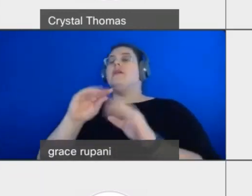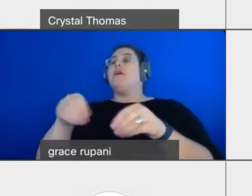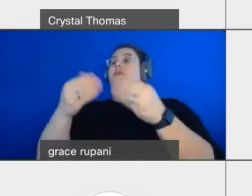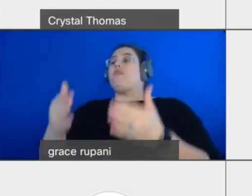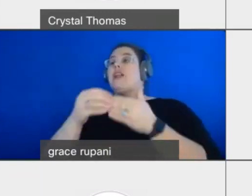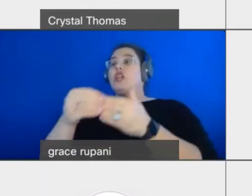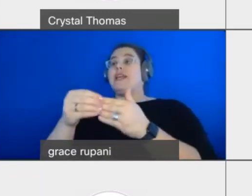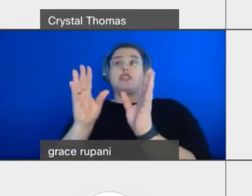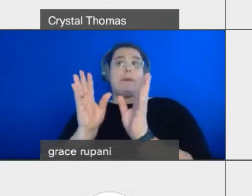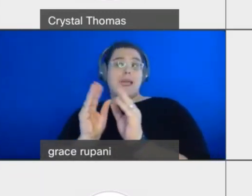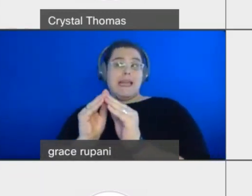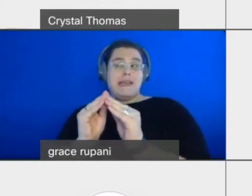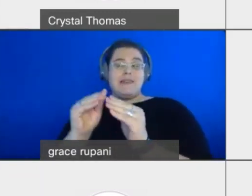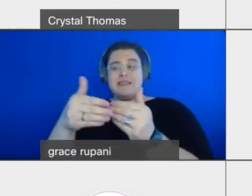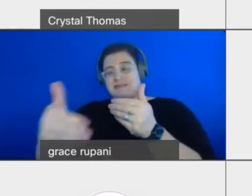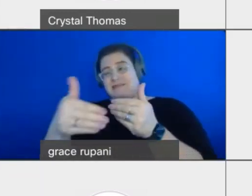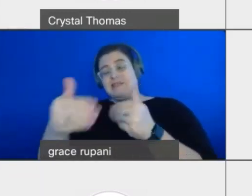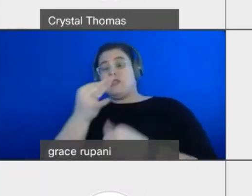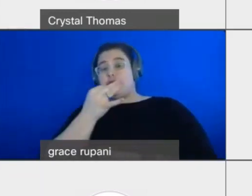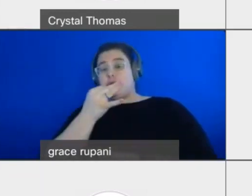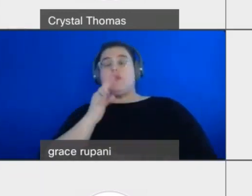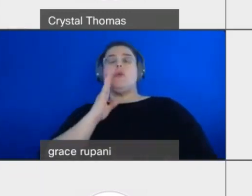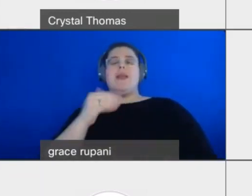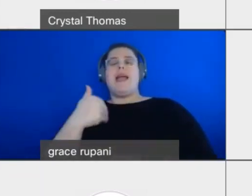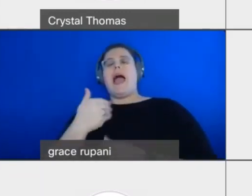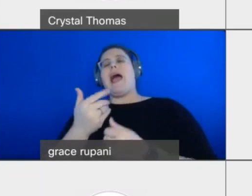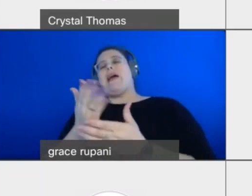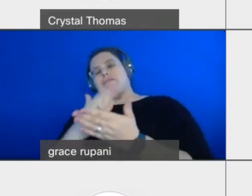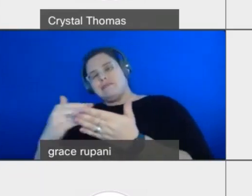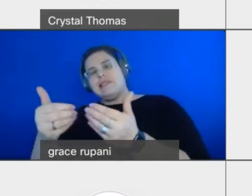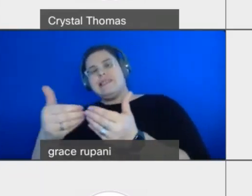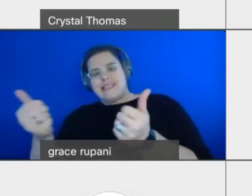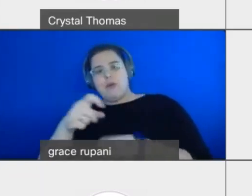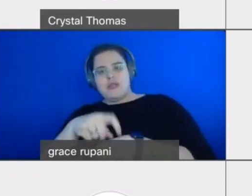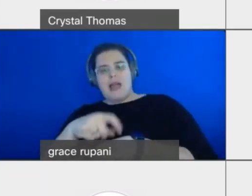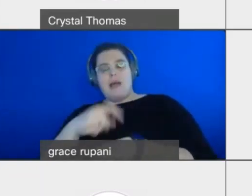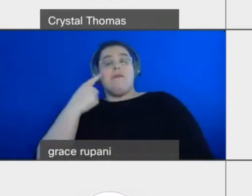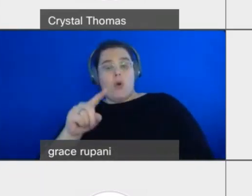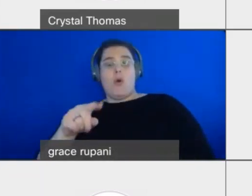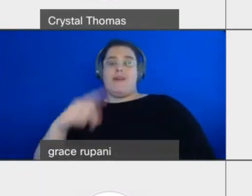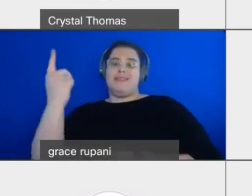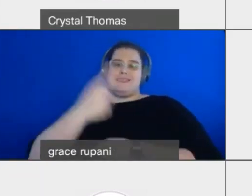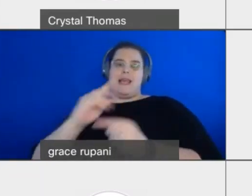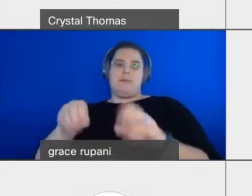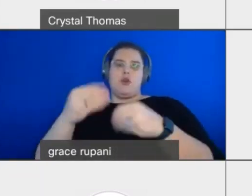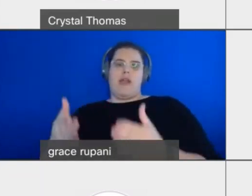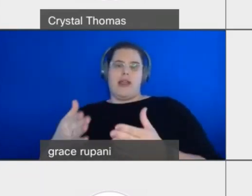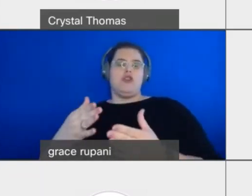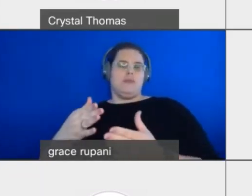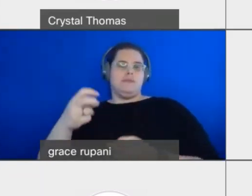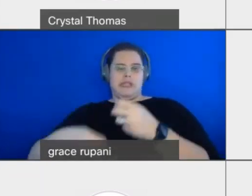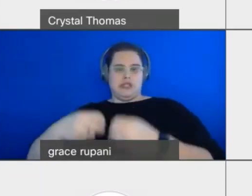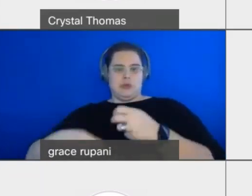carve out some time for day issues. And I will say I thought that was a good idea because I know one of the challenges